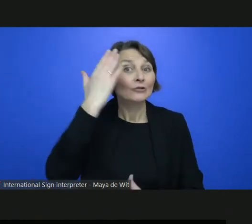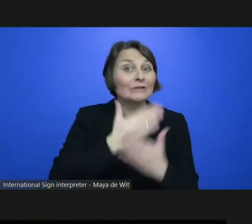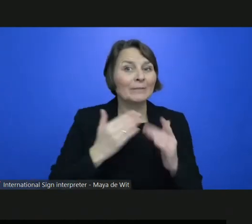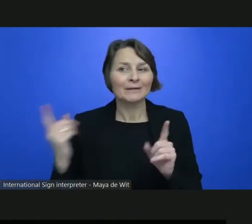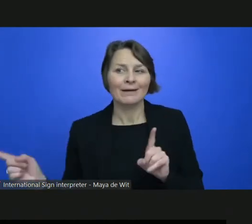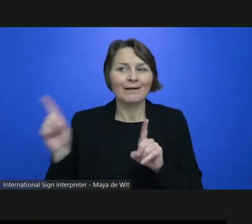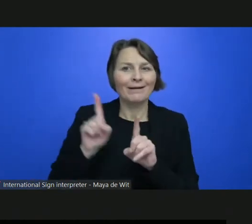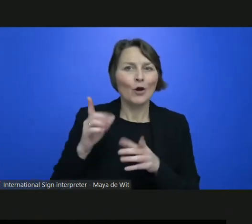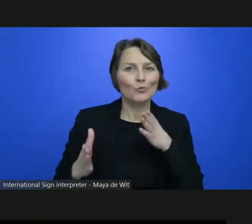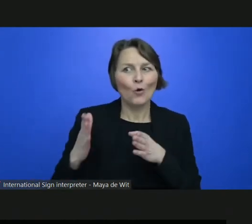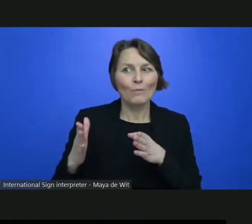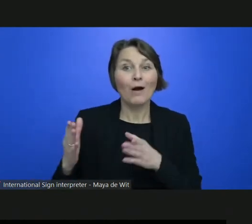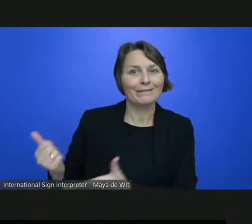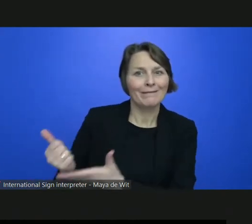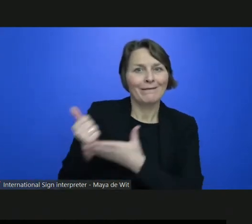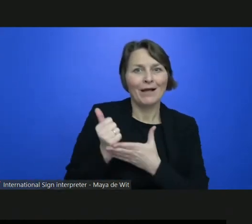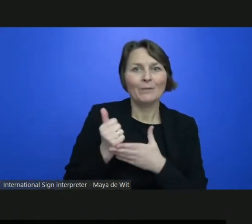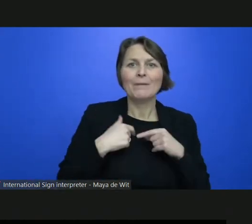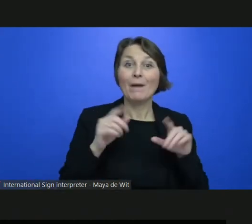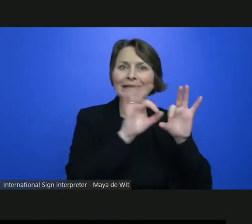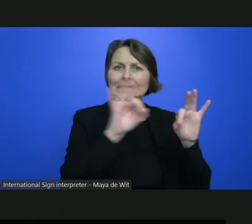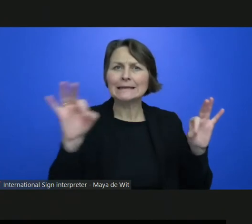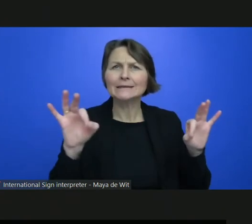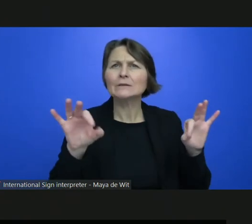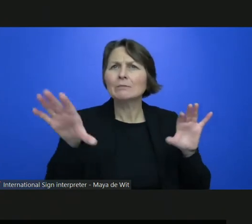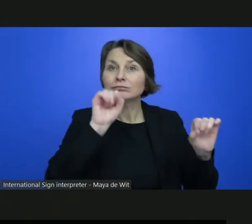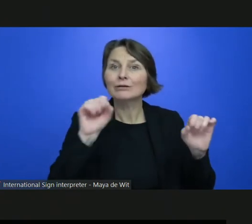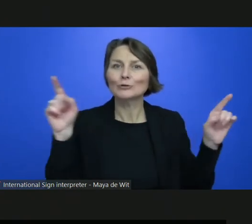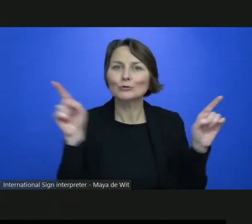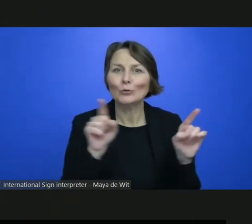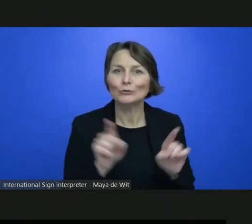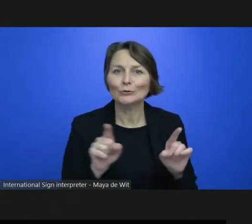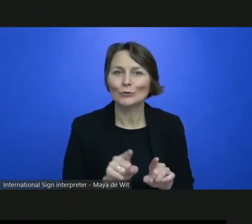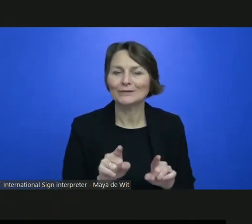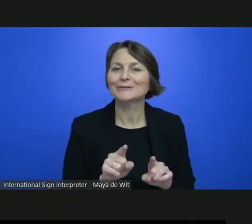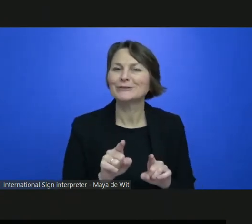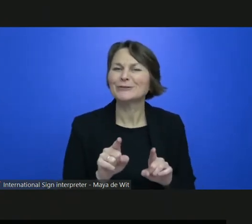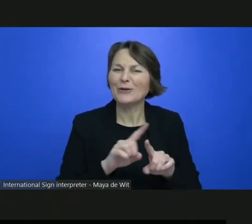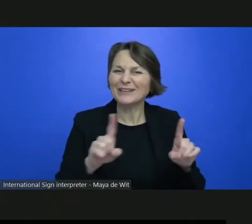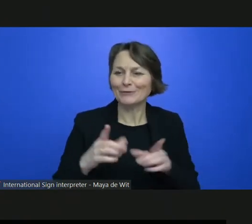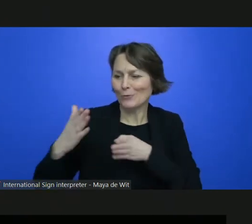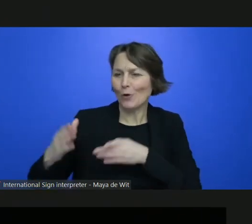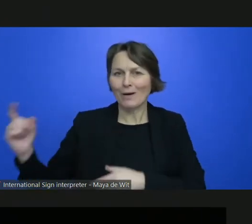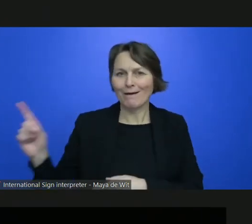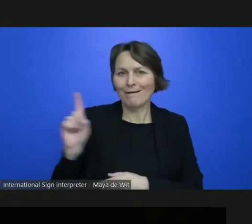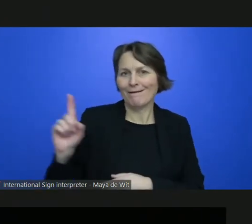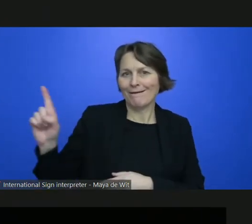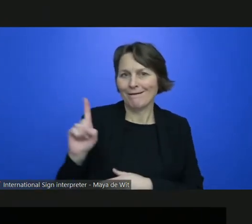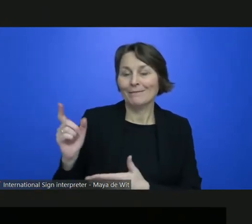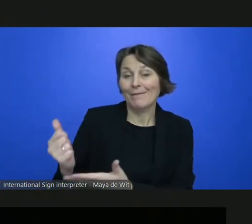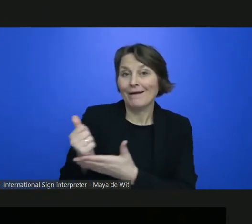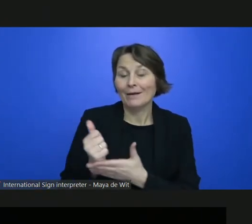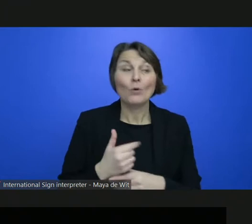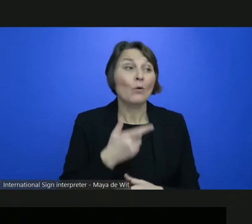into shorter sentences. How does someone with, what shall we call it, a non-standard face, a facial disfigurement or